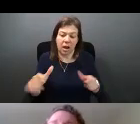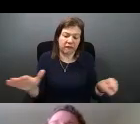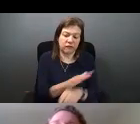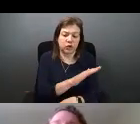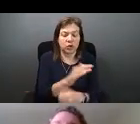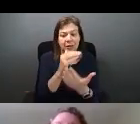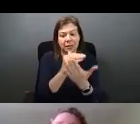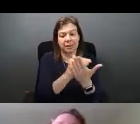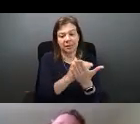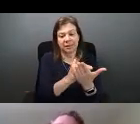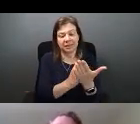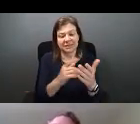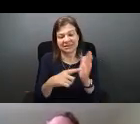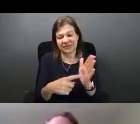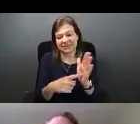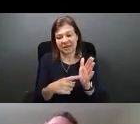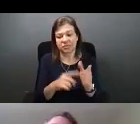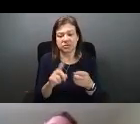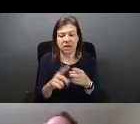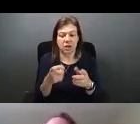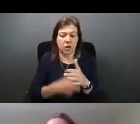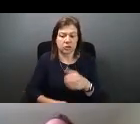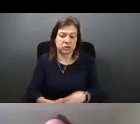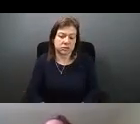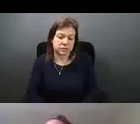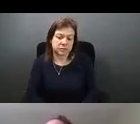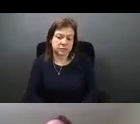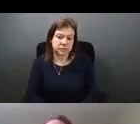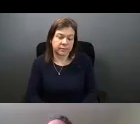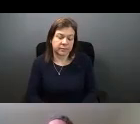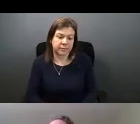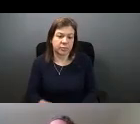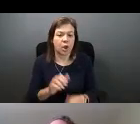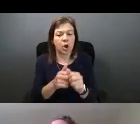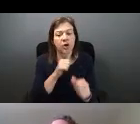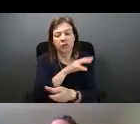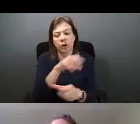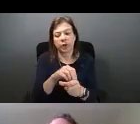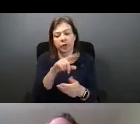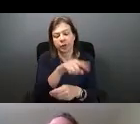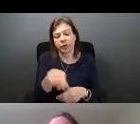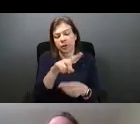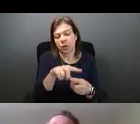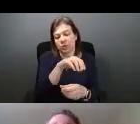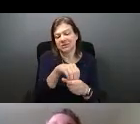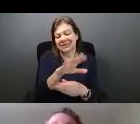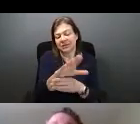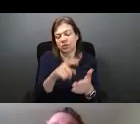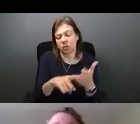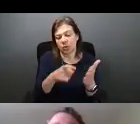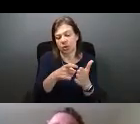of examples of unallowable costs. Avoid including these types of expenses in your contract